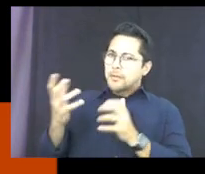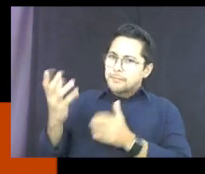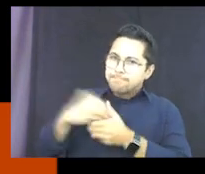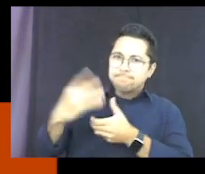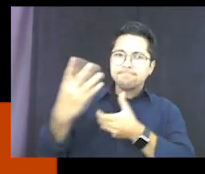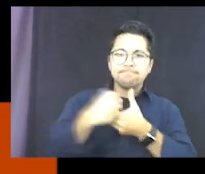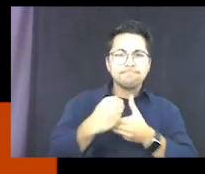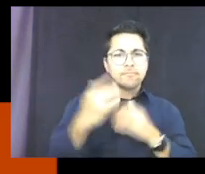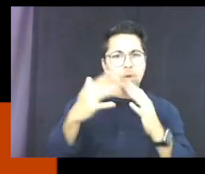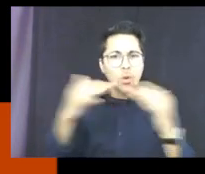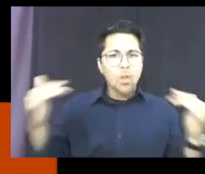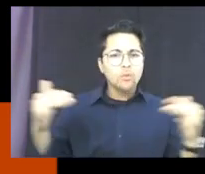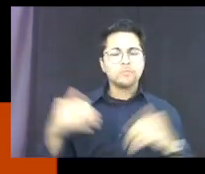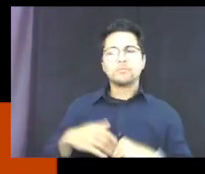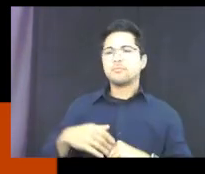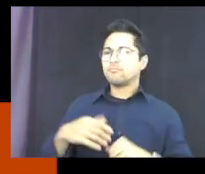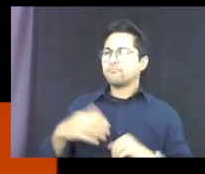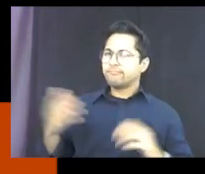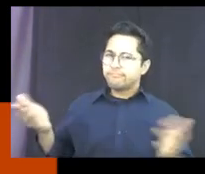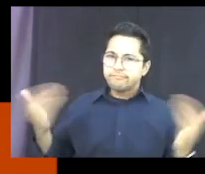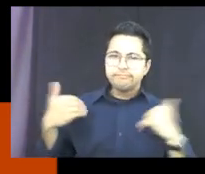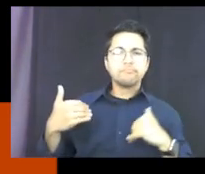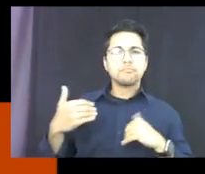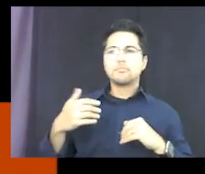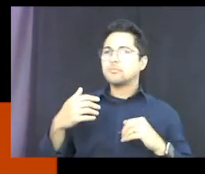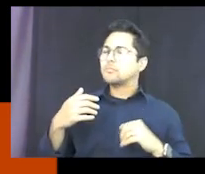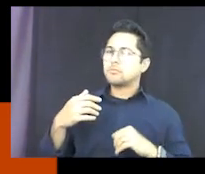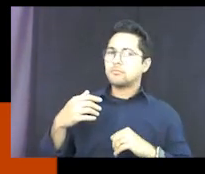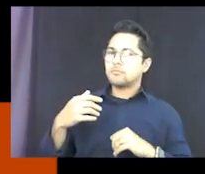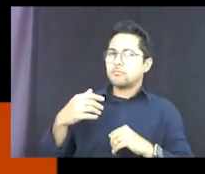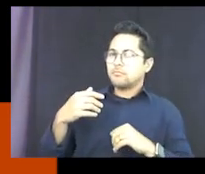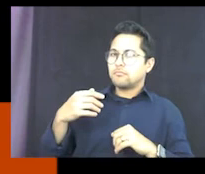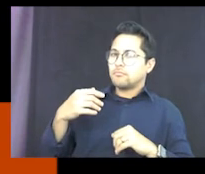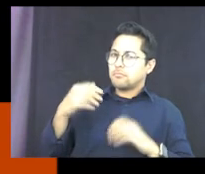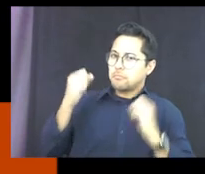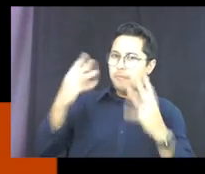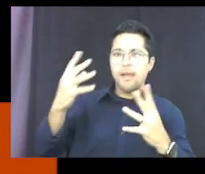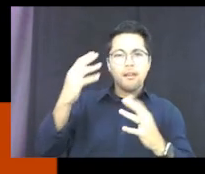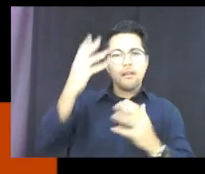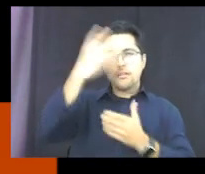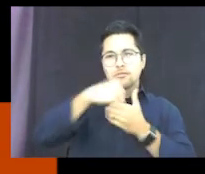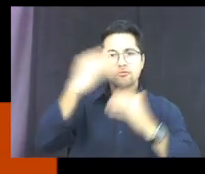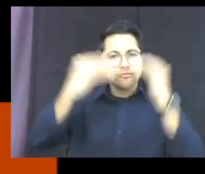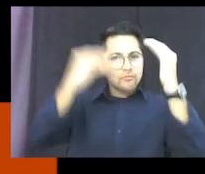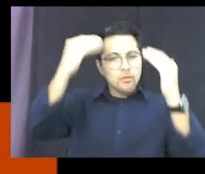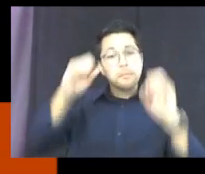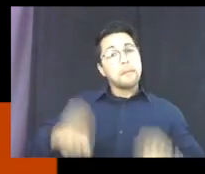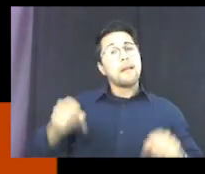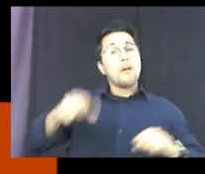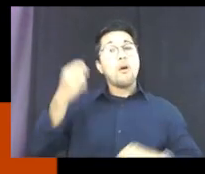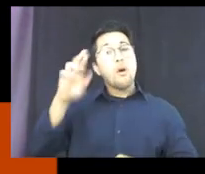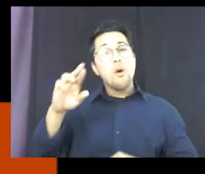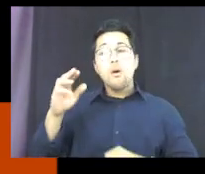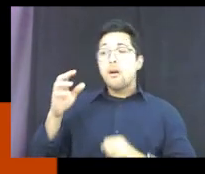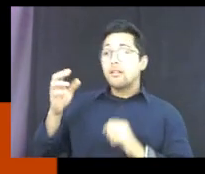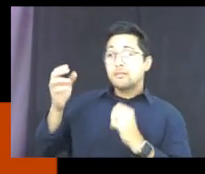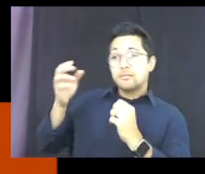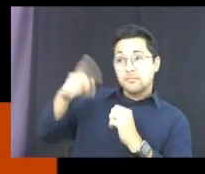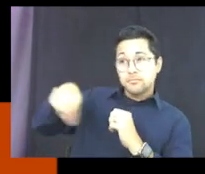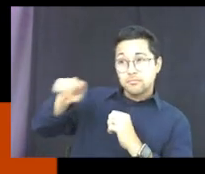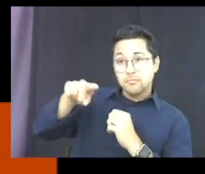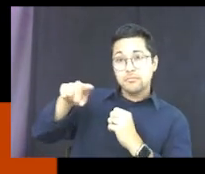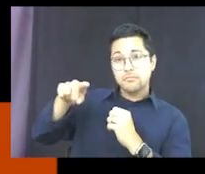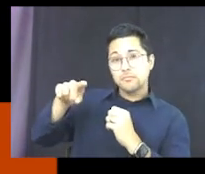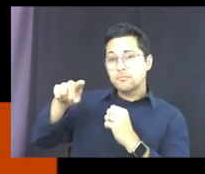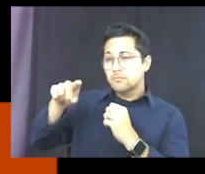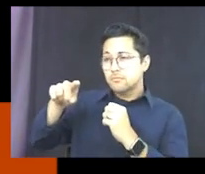and welcoming to as many autistic adults as possible, or as many autistic adults within